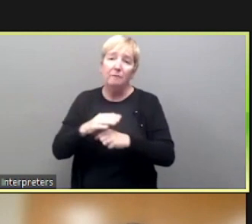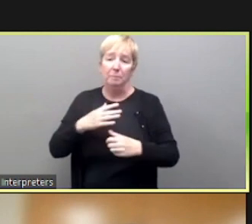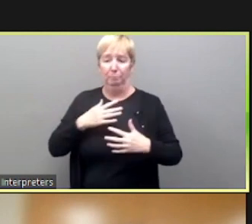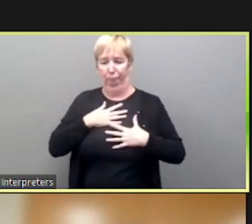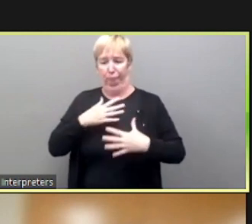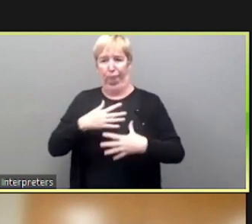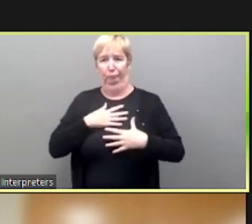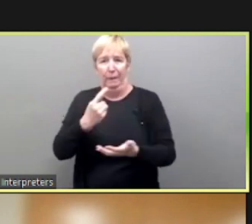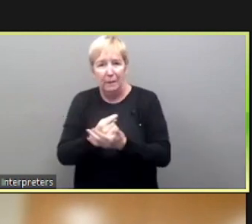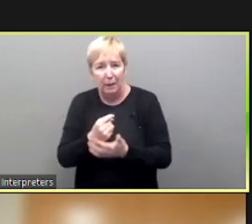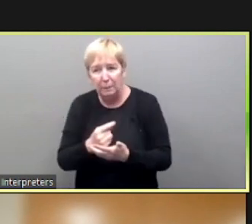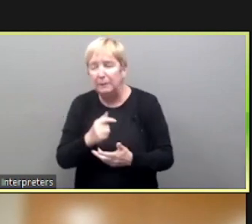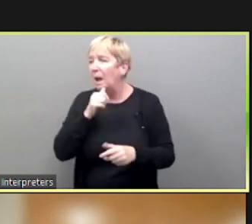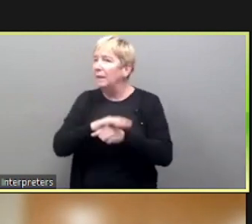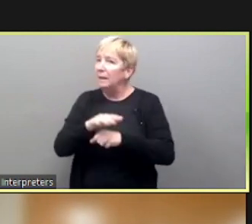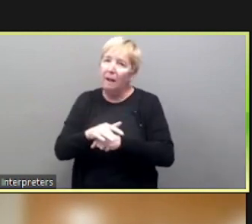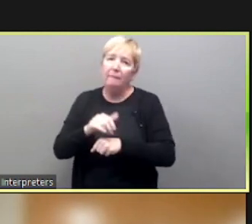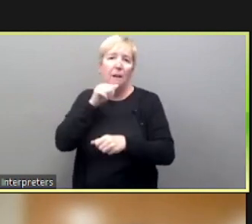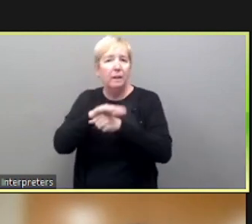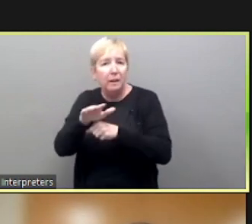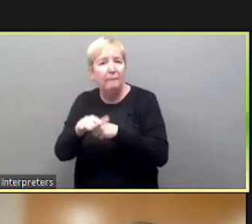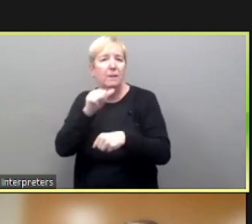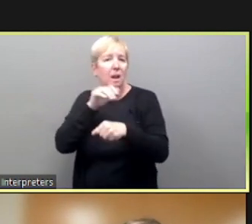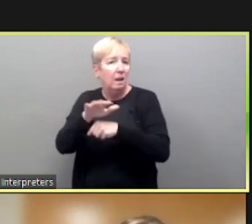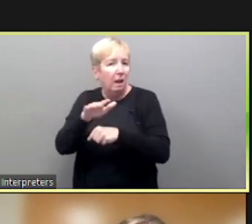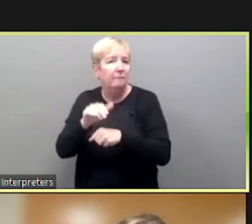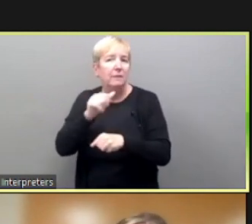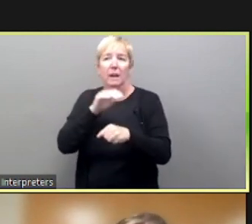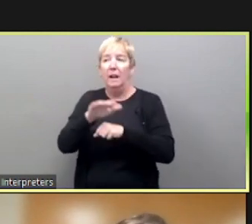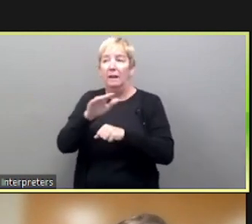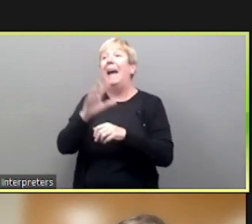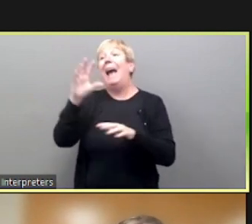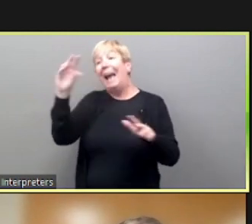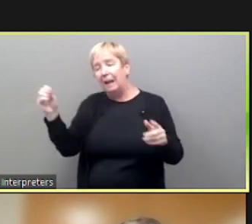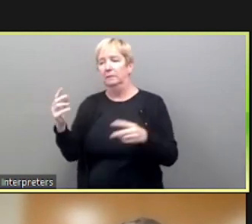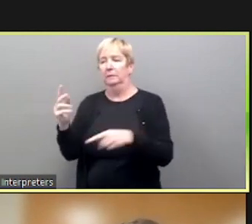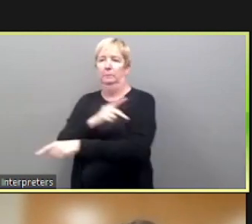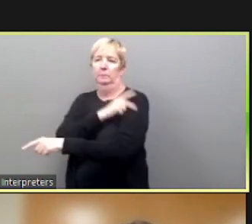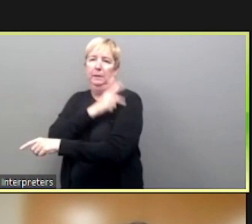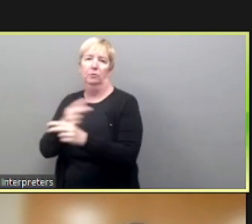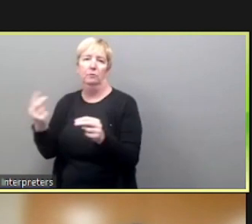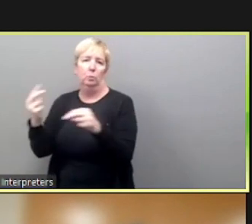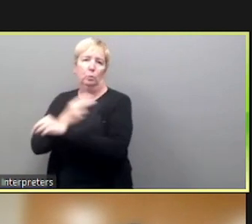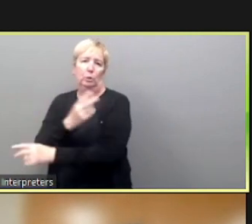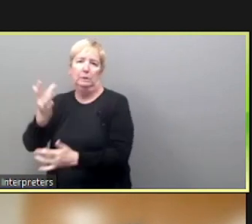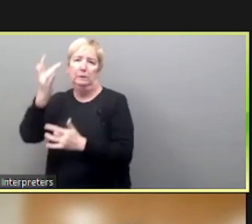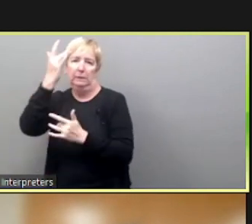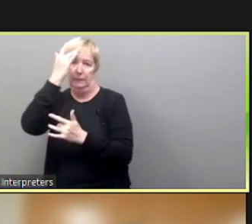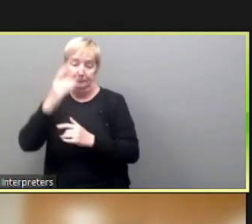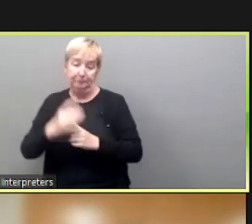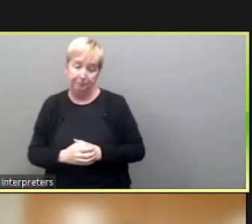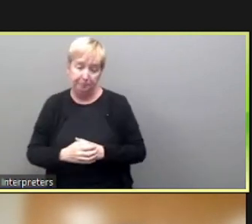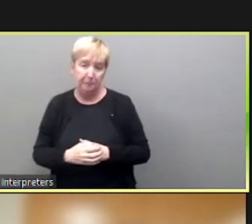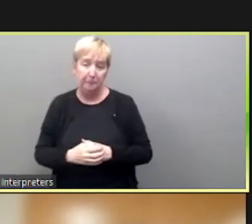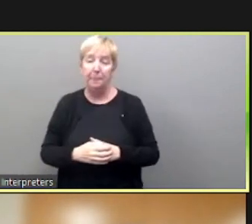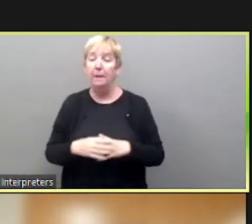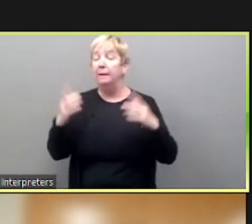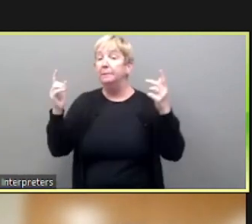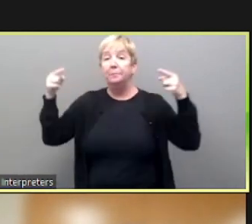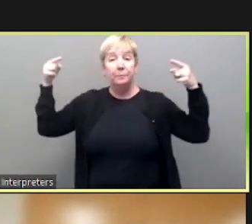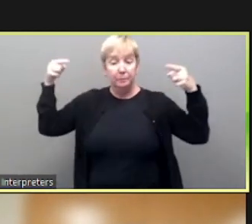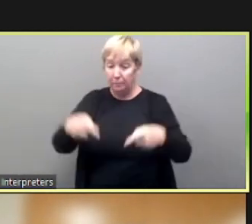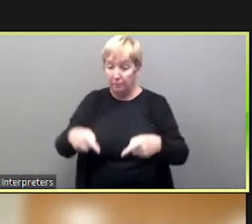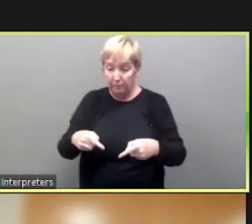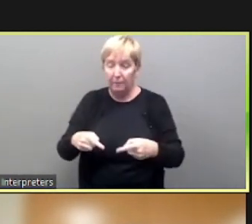to caring for patients that are sicker than they've ever been. Ultimately, patients are not getting the care they need